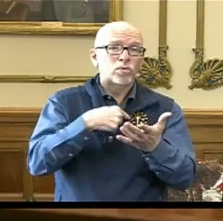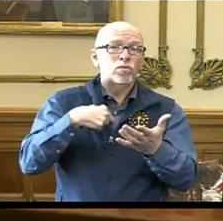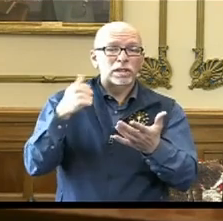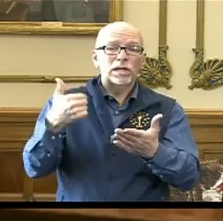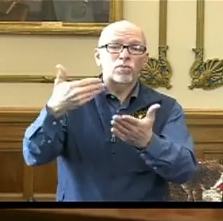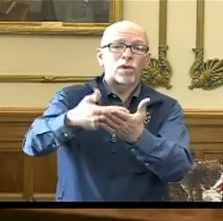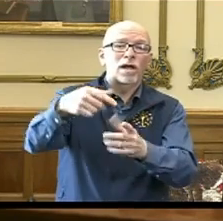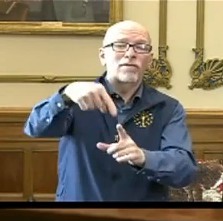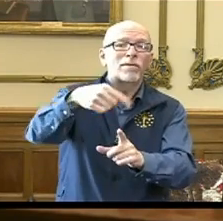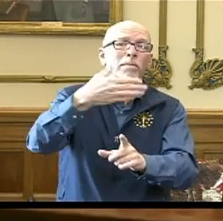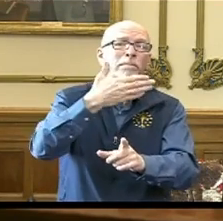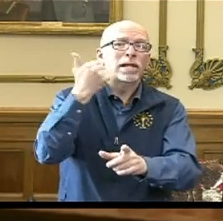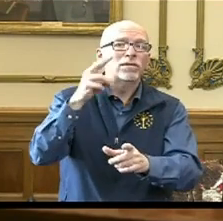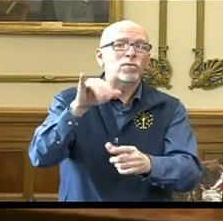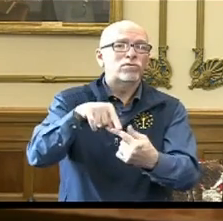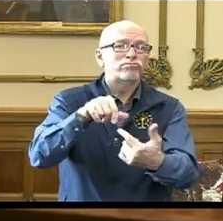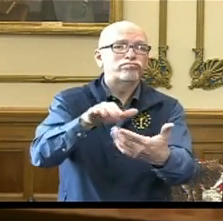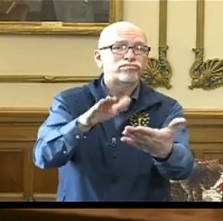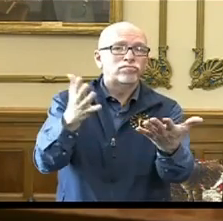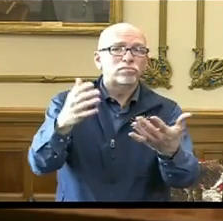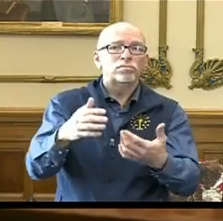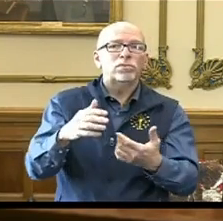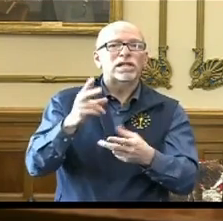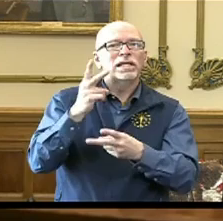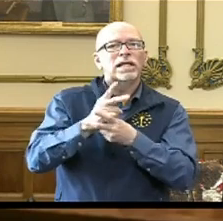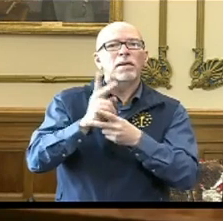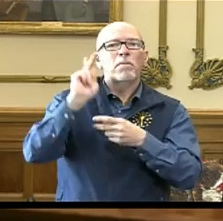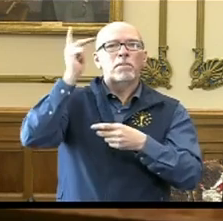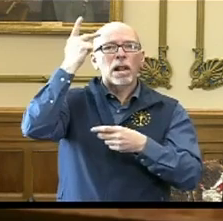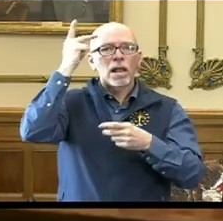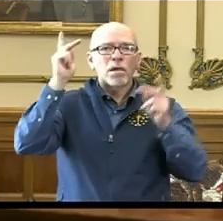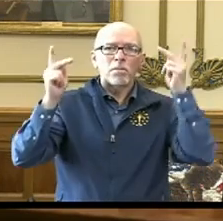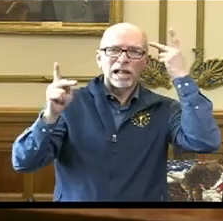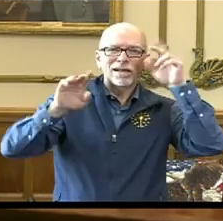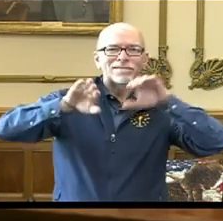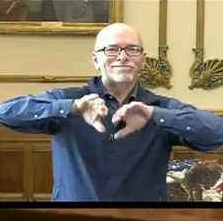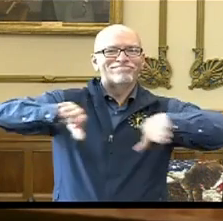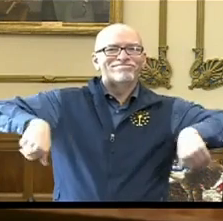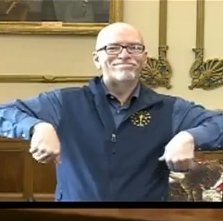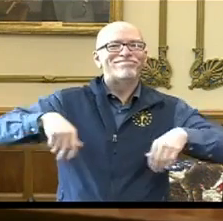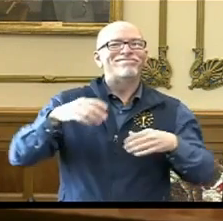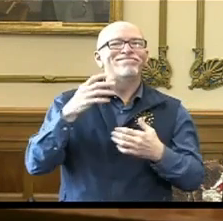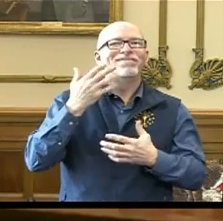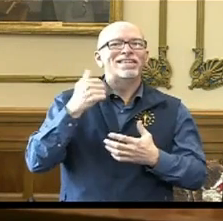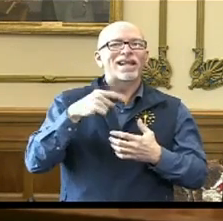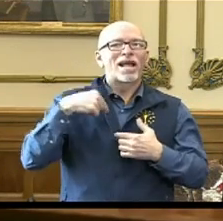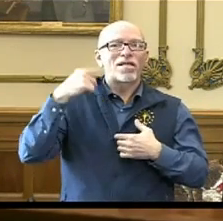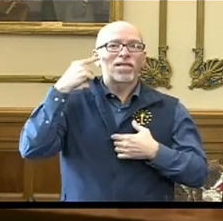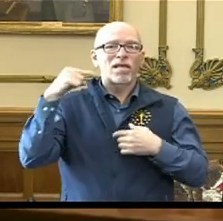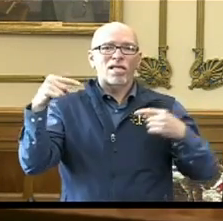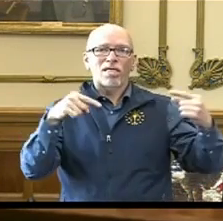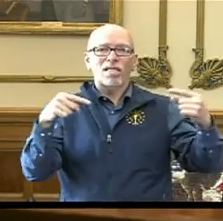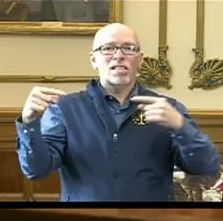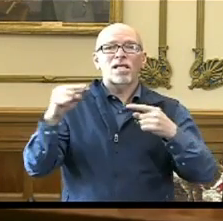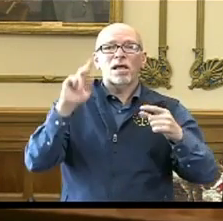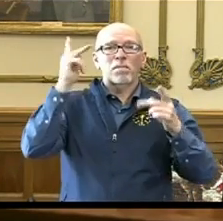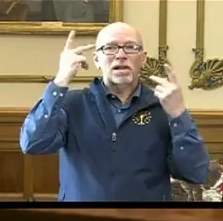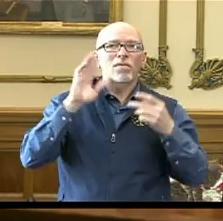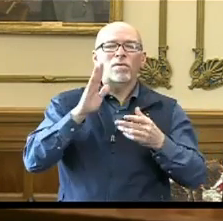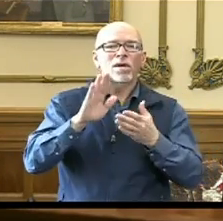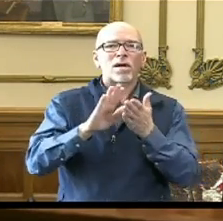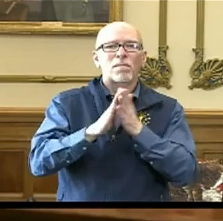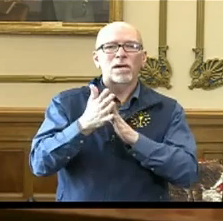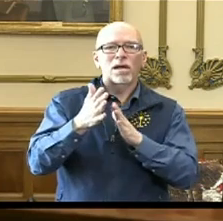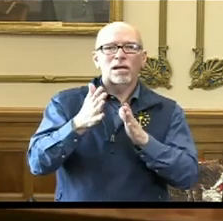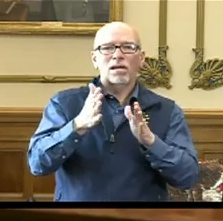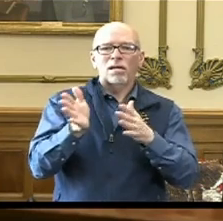best practices and try to keep some of the political angles out of it, because then you, I think, get a little bit,